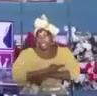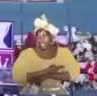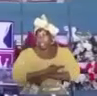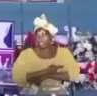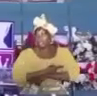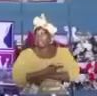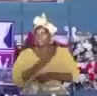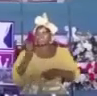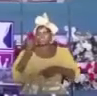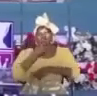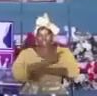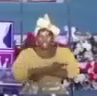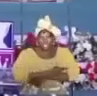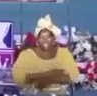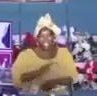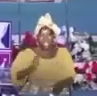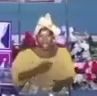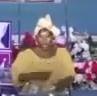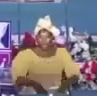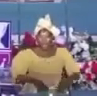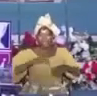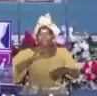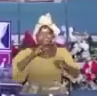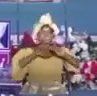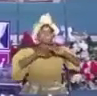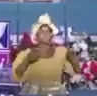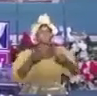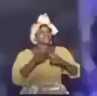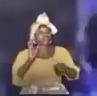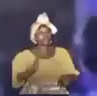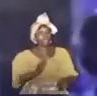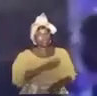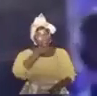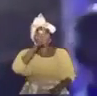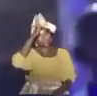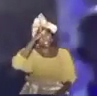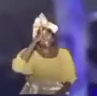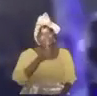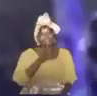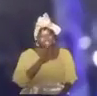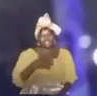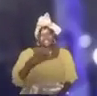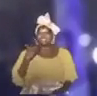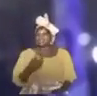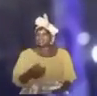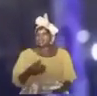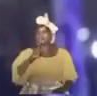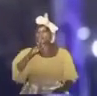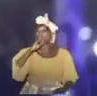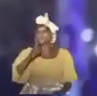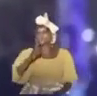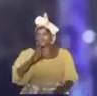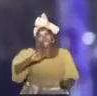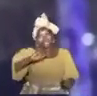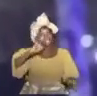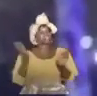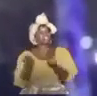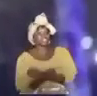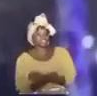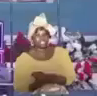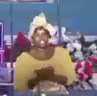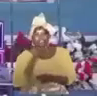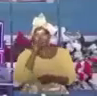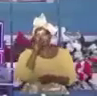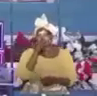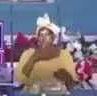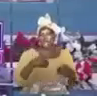the days of our parents. The level of honesty has changed. The level of sincerity has changed. You will have to